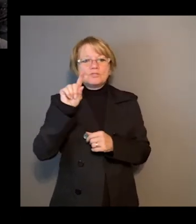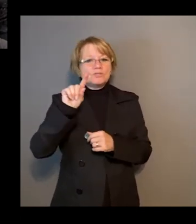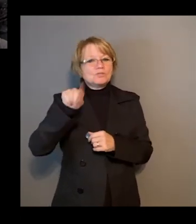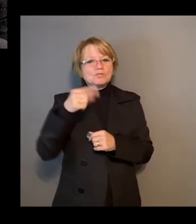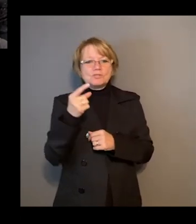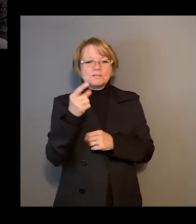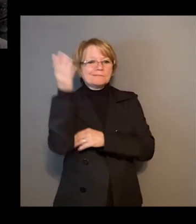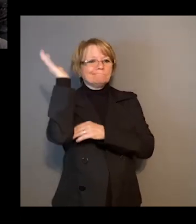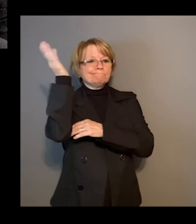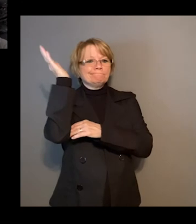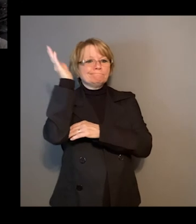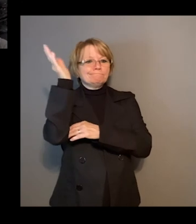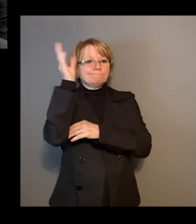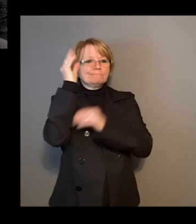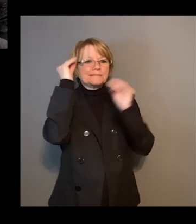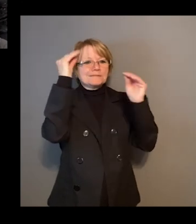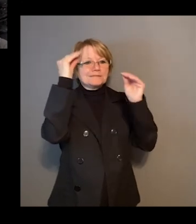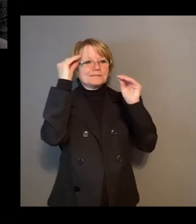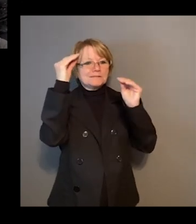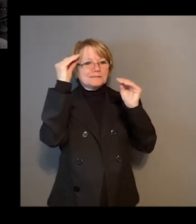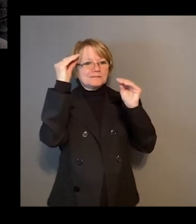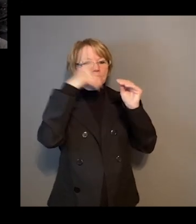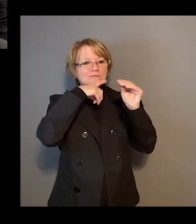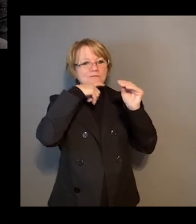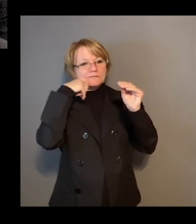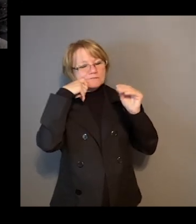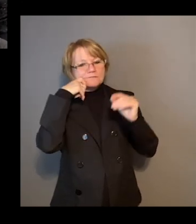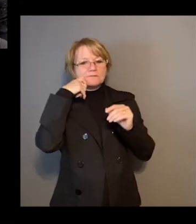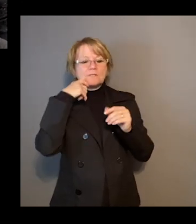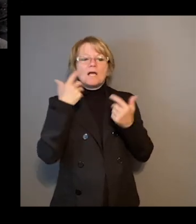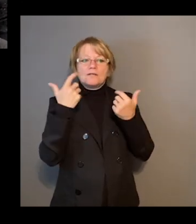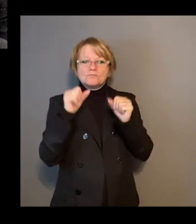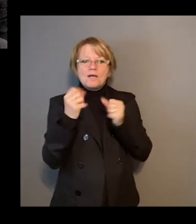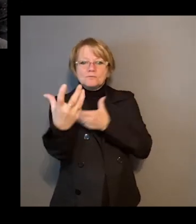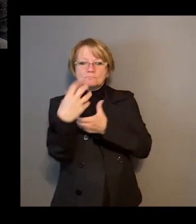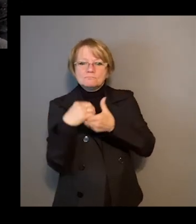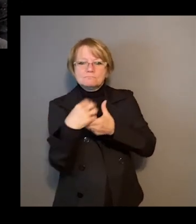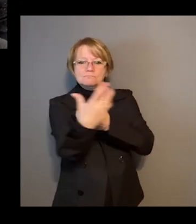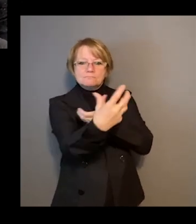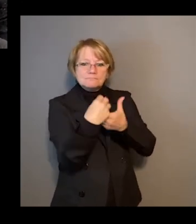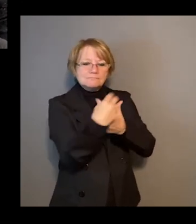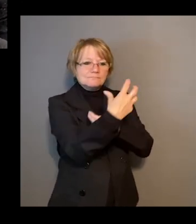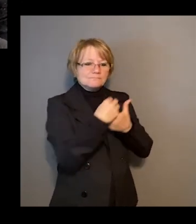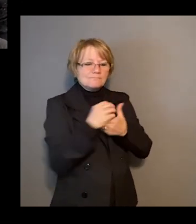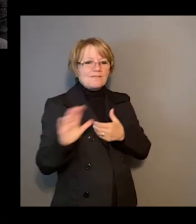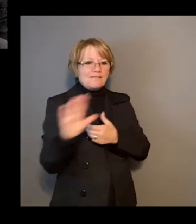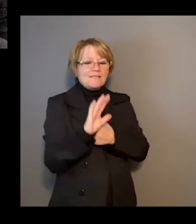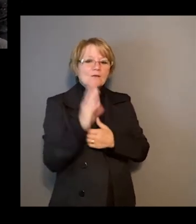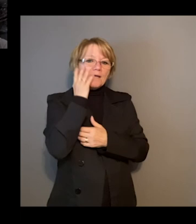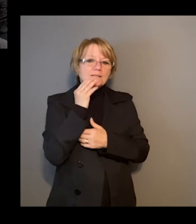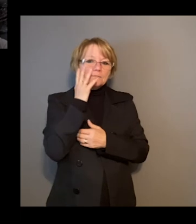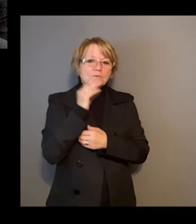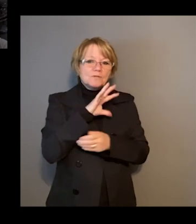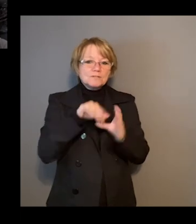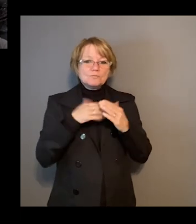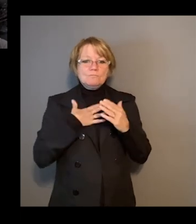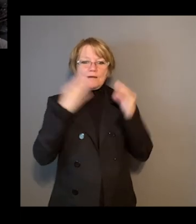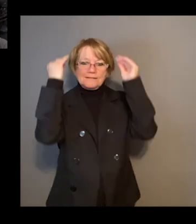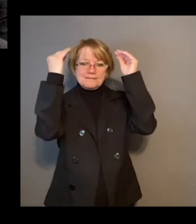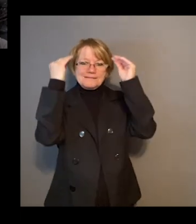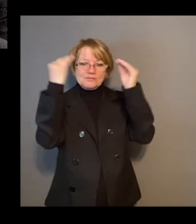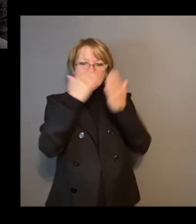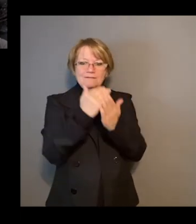try to bring as much of my students' funds of knowledge and experiences into what I teach, because I want to enlist them